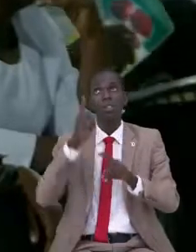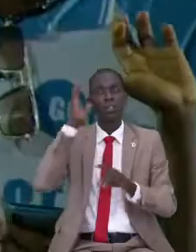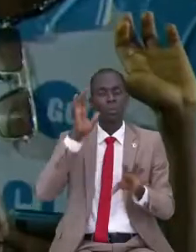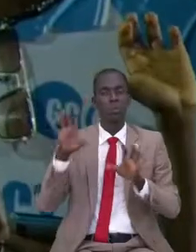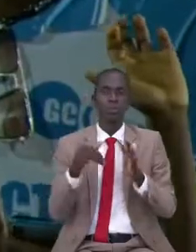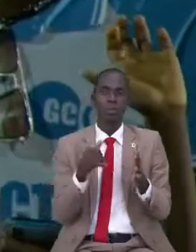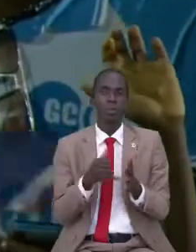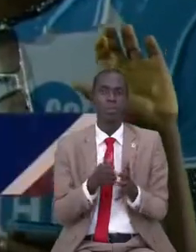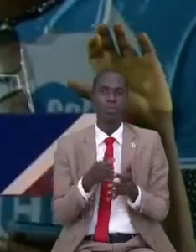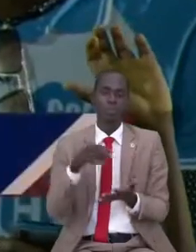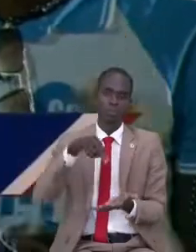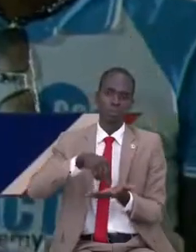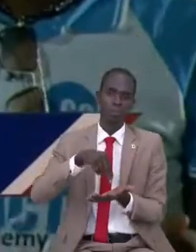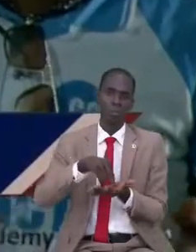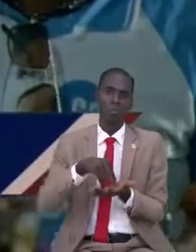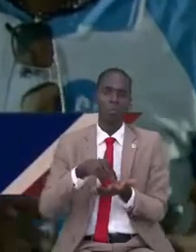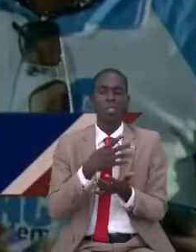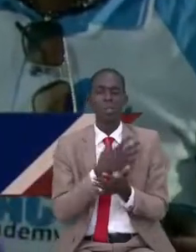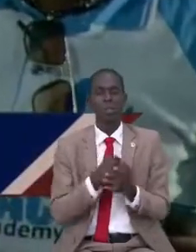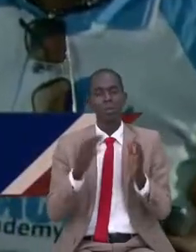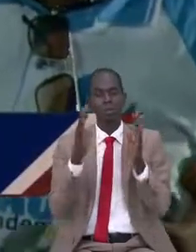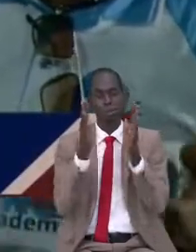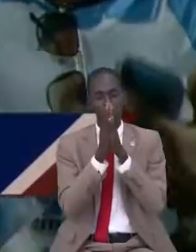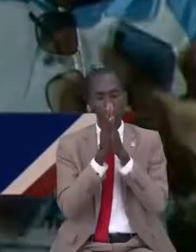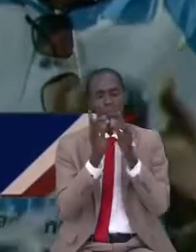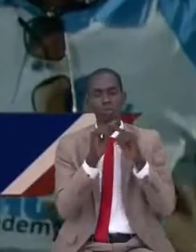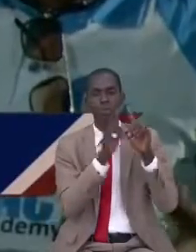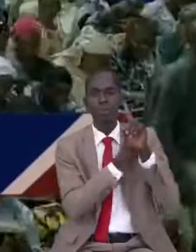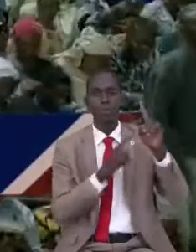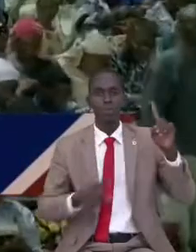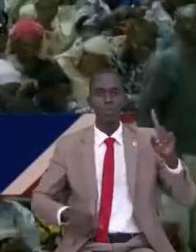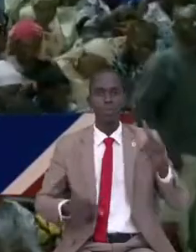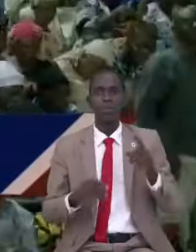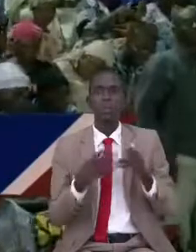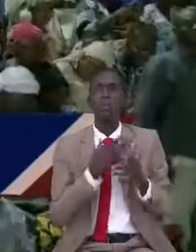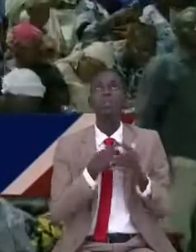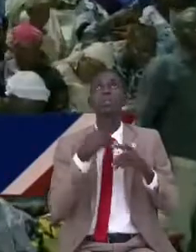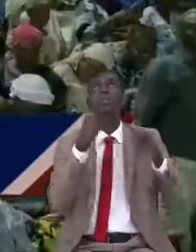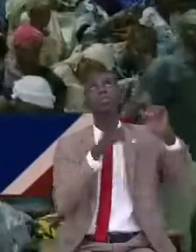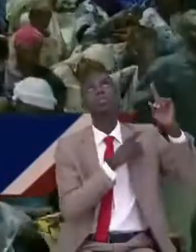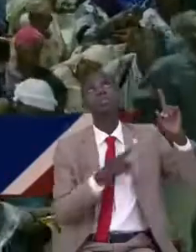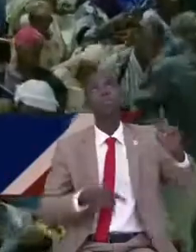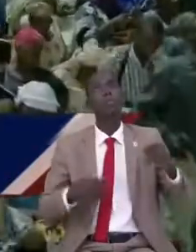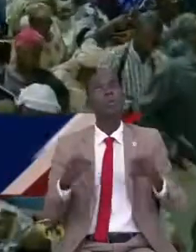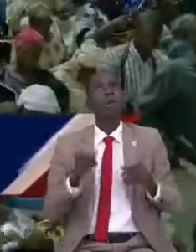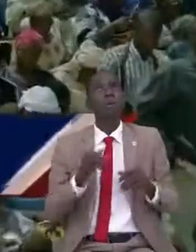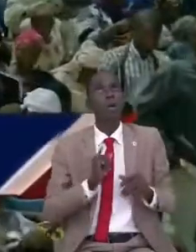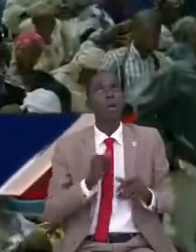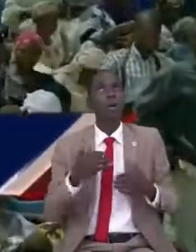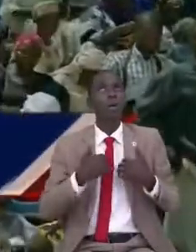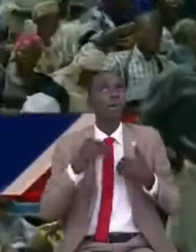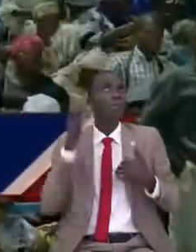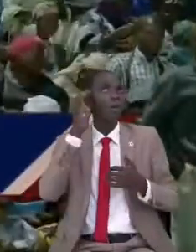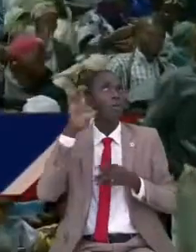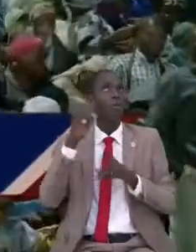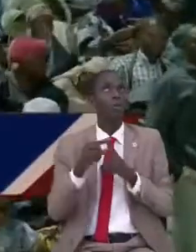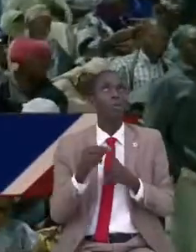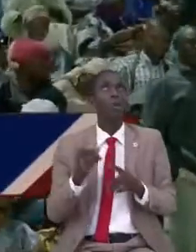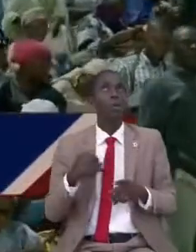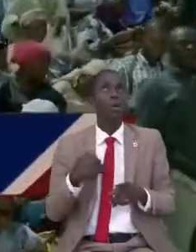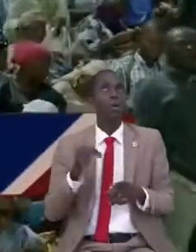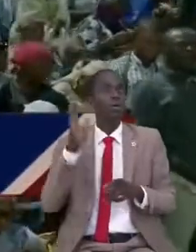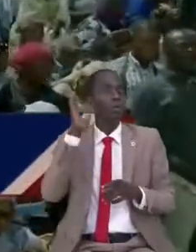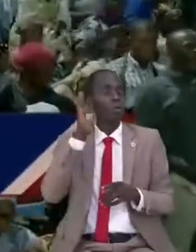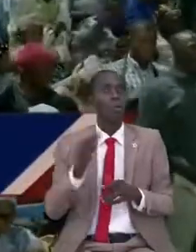it. Let's rise up and talk to the Lord in prayer and say, Lord, we've heard your word. We're going to have